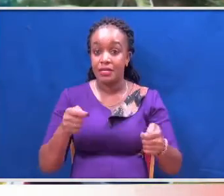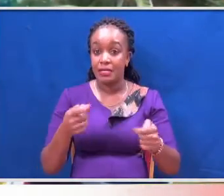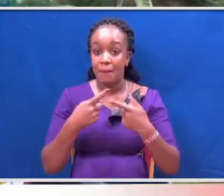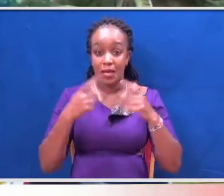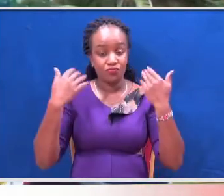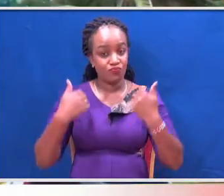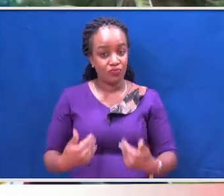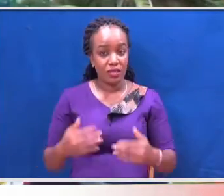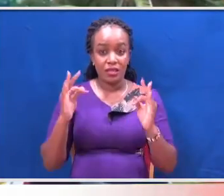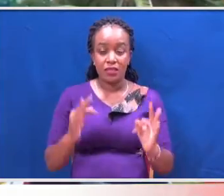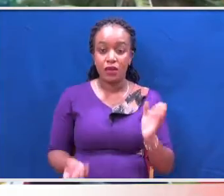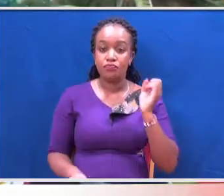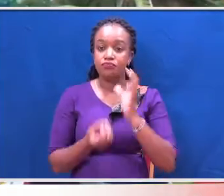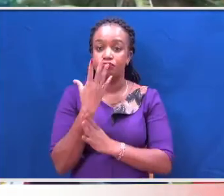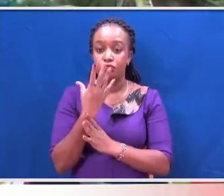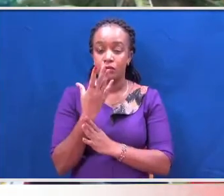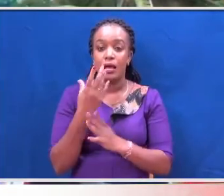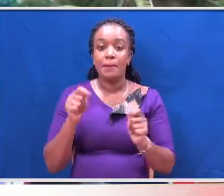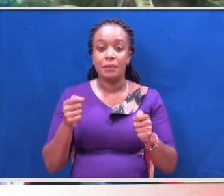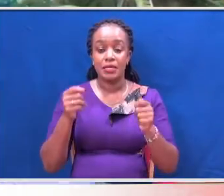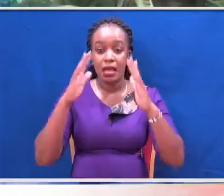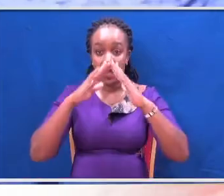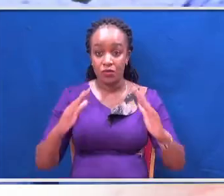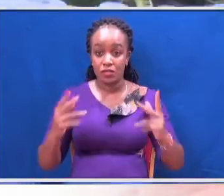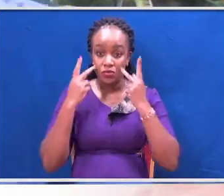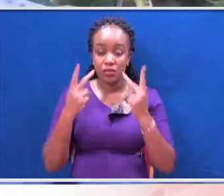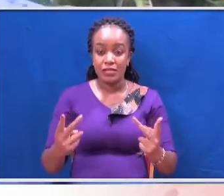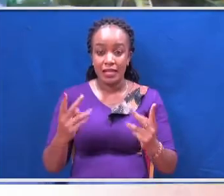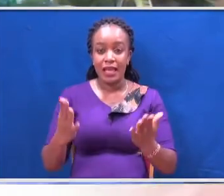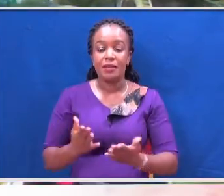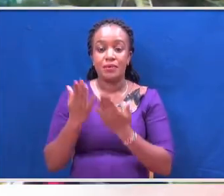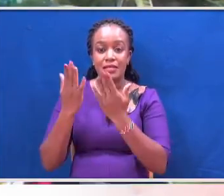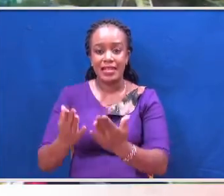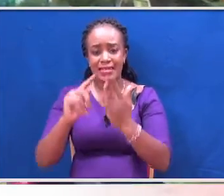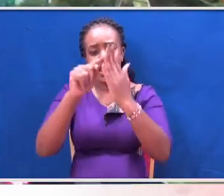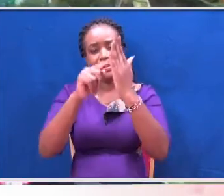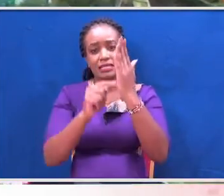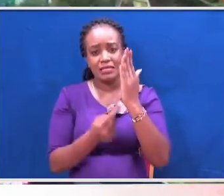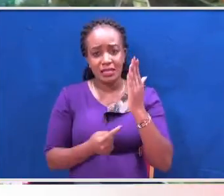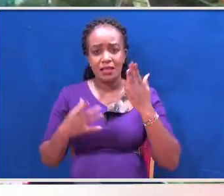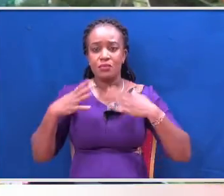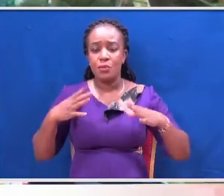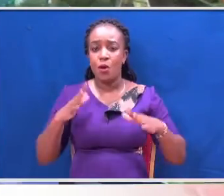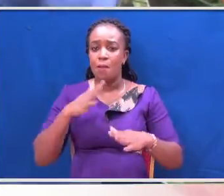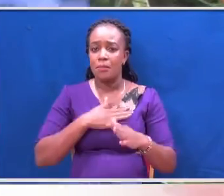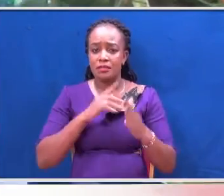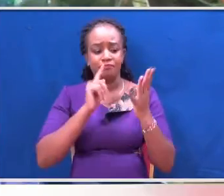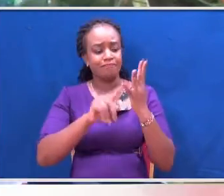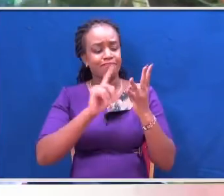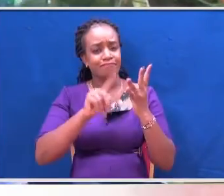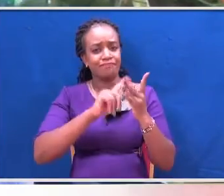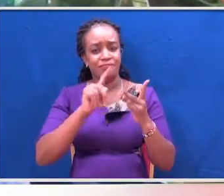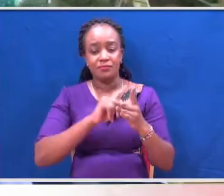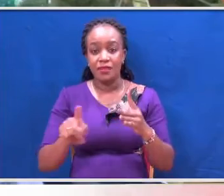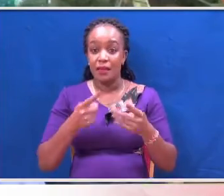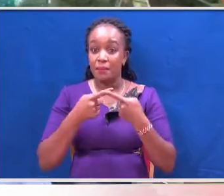sasa niseme nimeanza media house yangu, utaona ninapeleka list kwa media kanzu, ati watu wangu ndiyo hawa. Na hata wapigwi darubini na media kanzu,